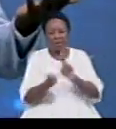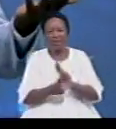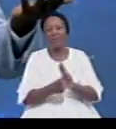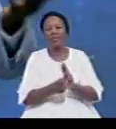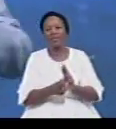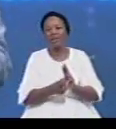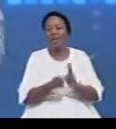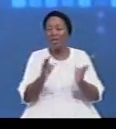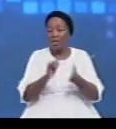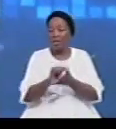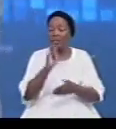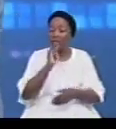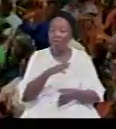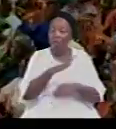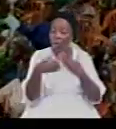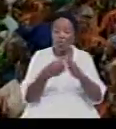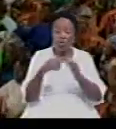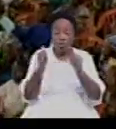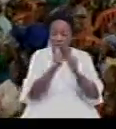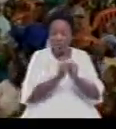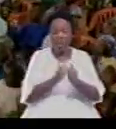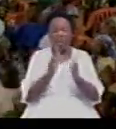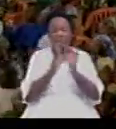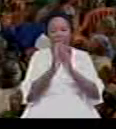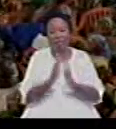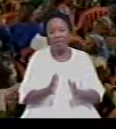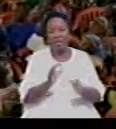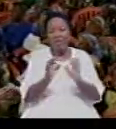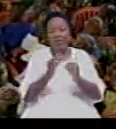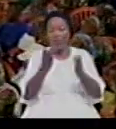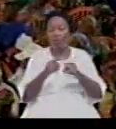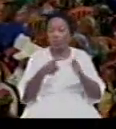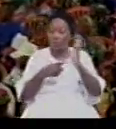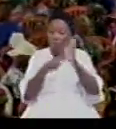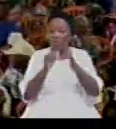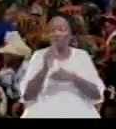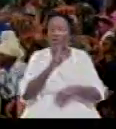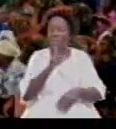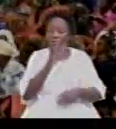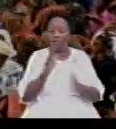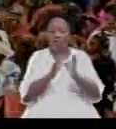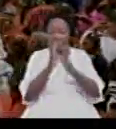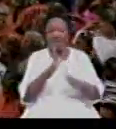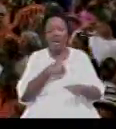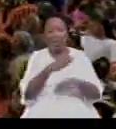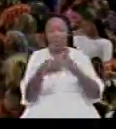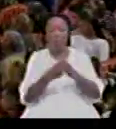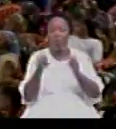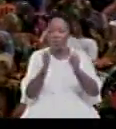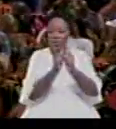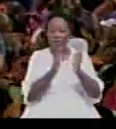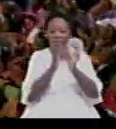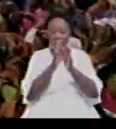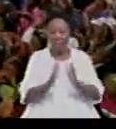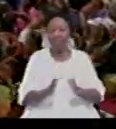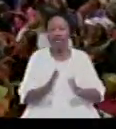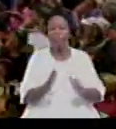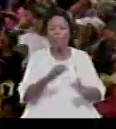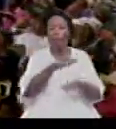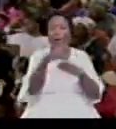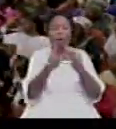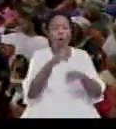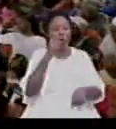altogether Christian. If you want to show that you're a real Christian, an altogether Christian,